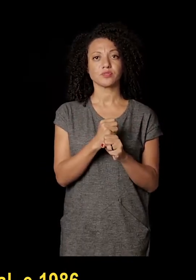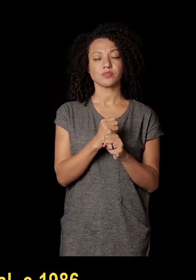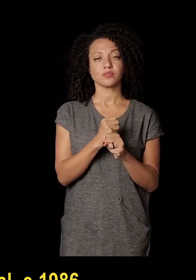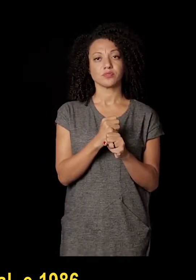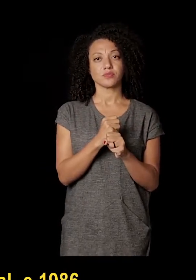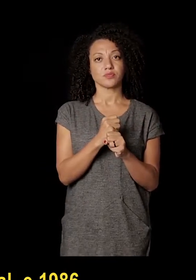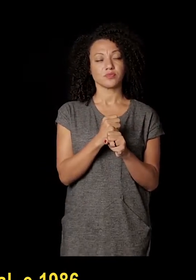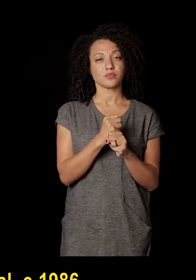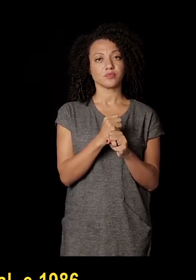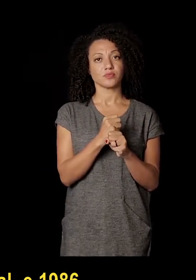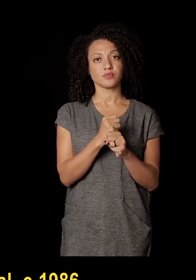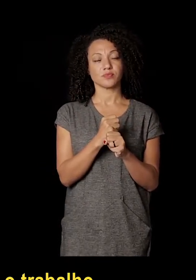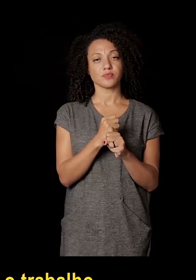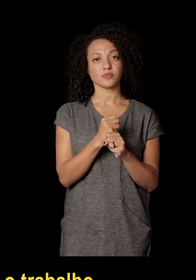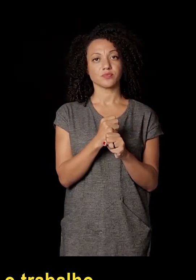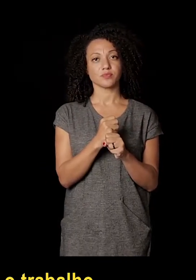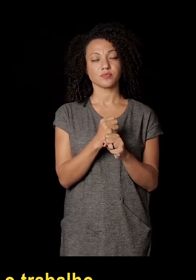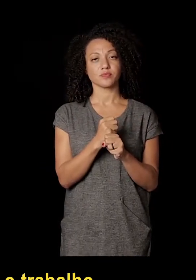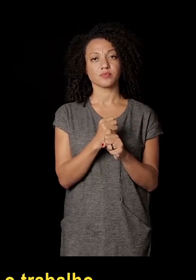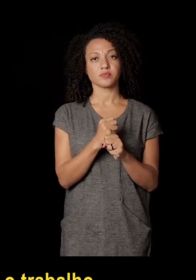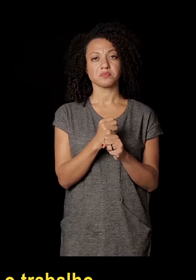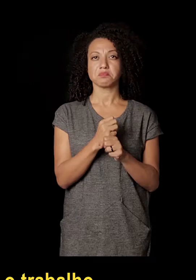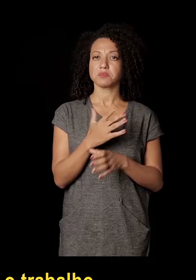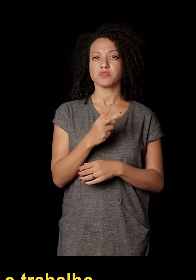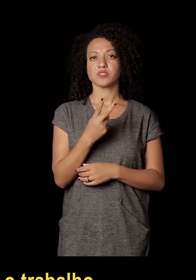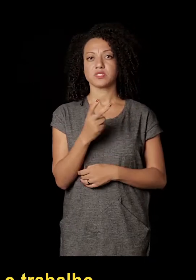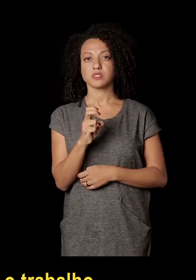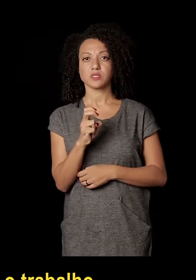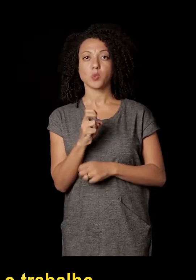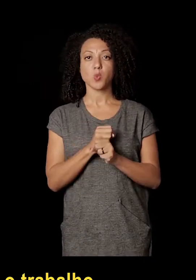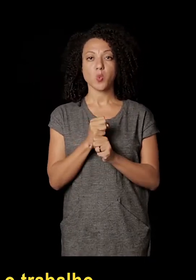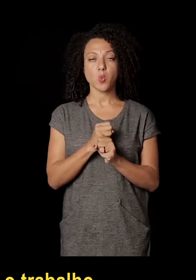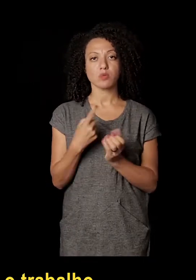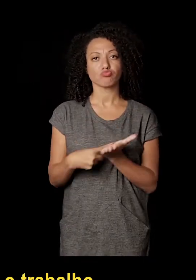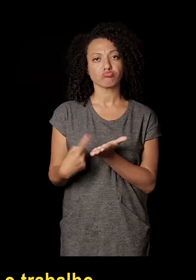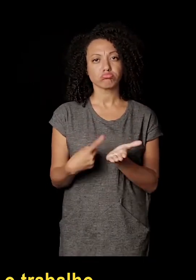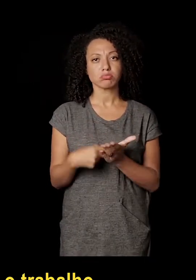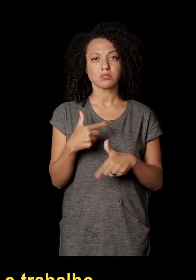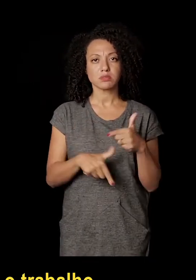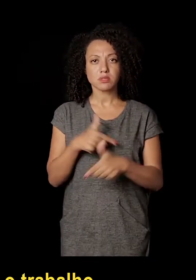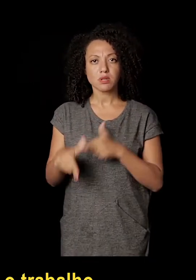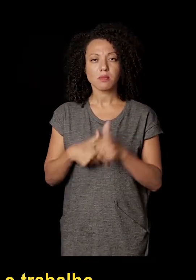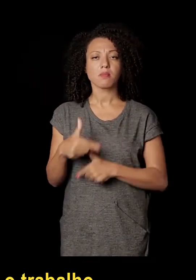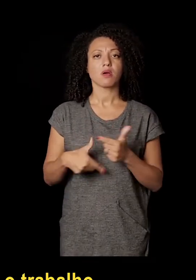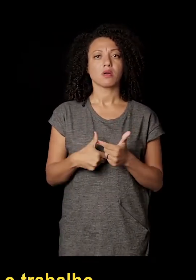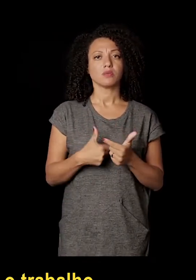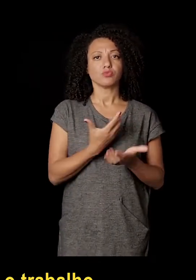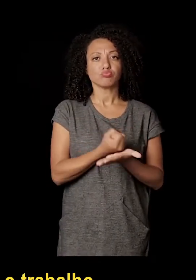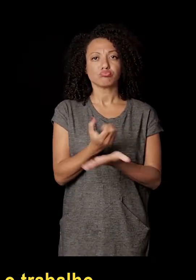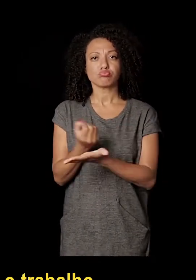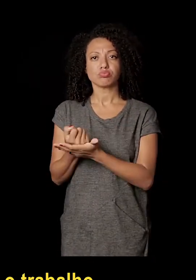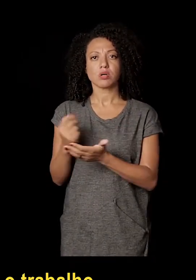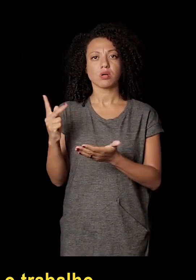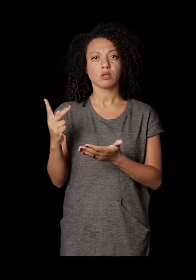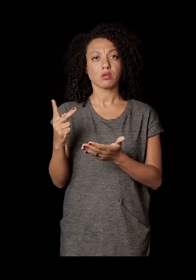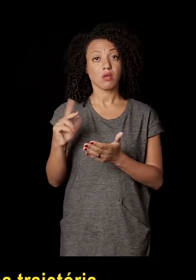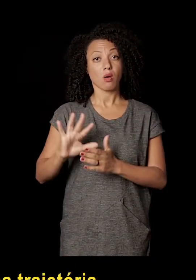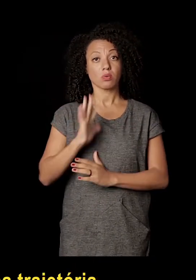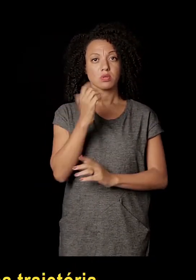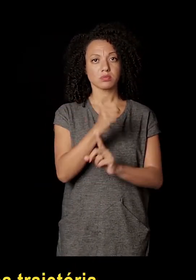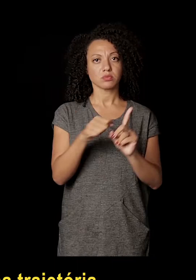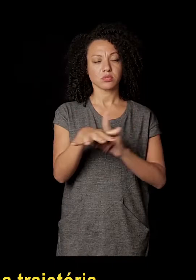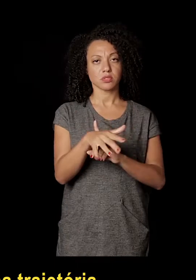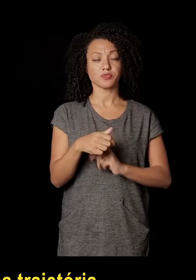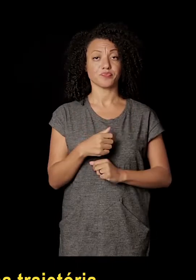nearly 20 years, 25 years, of committed social documentary work.